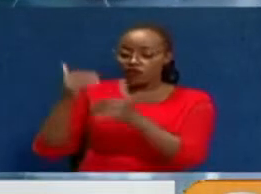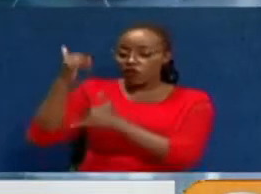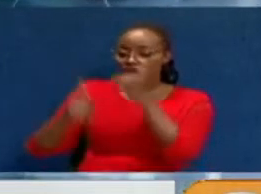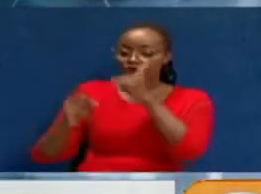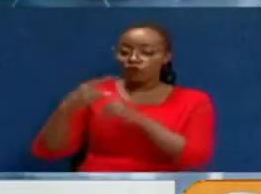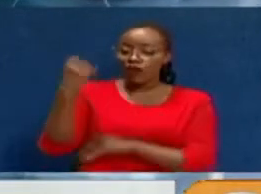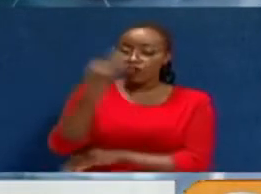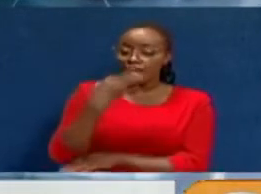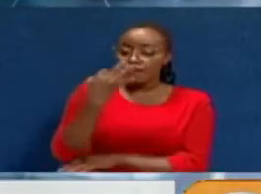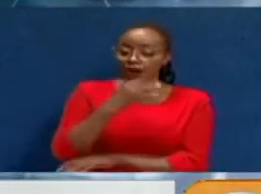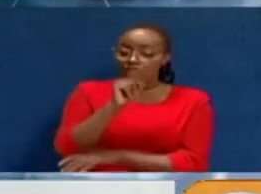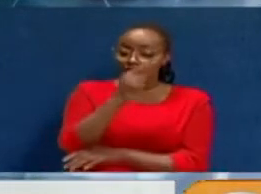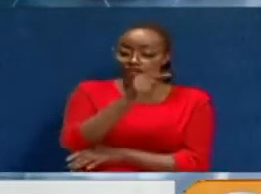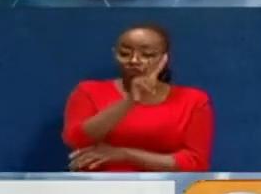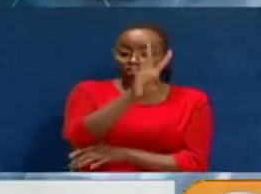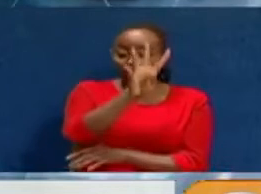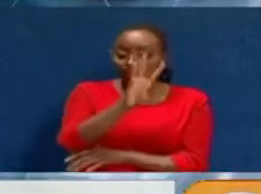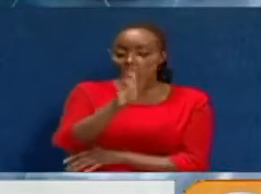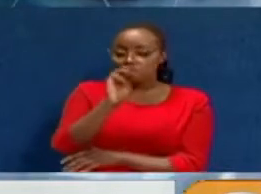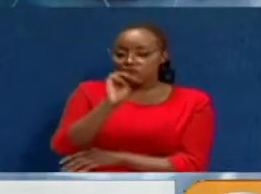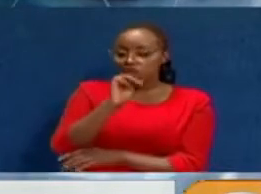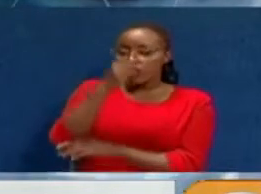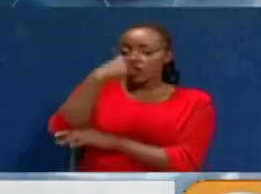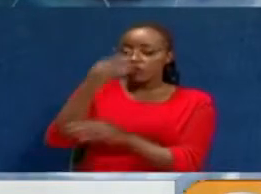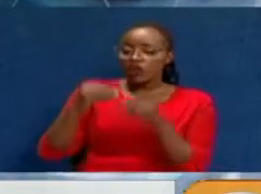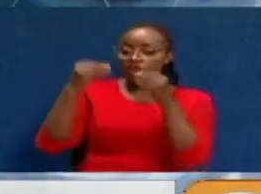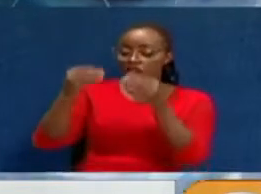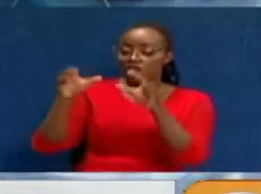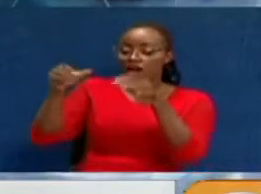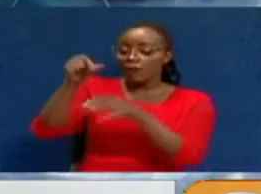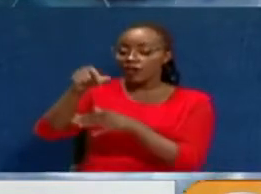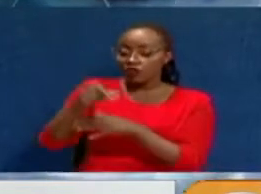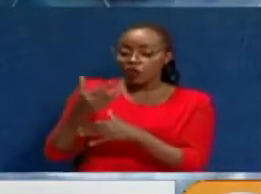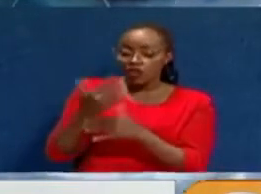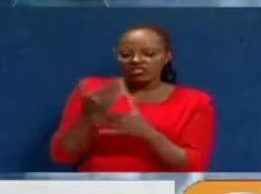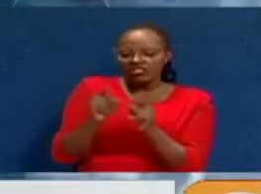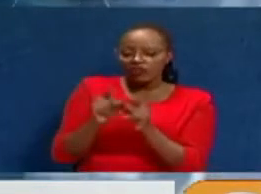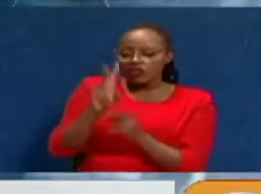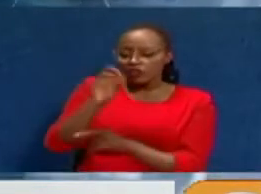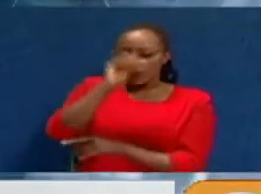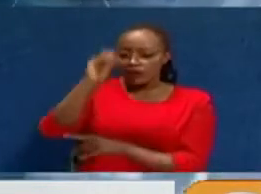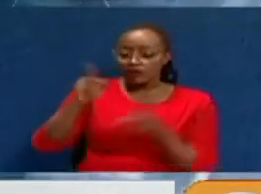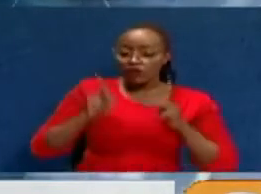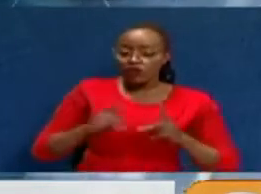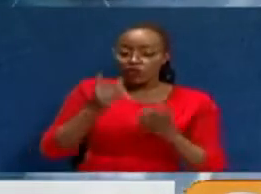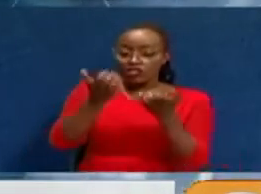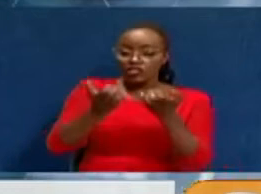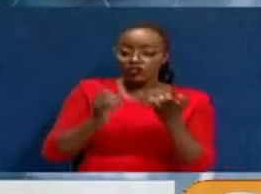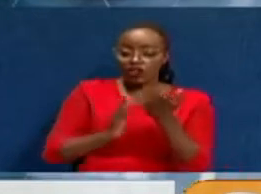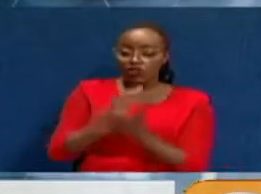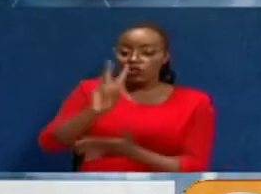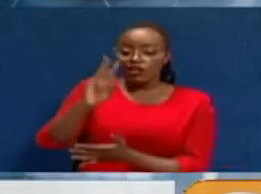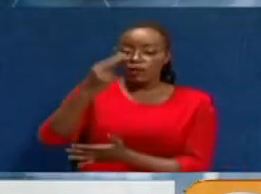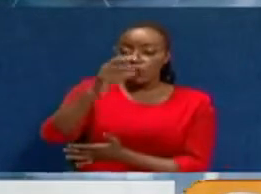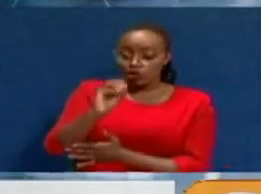of March. The first 24 million doses supplied by COVAX will cover 20% of the population as required by the WHO